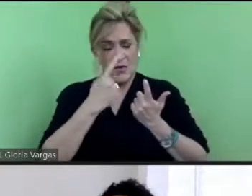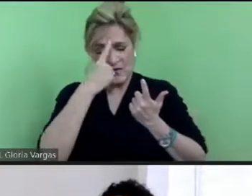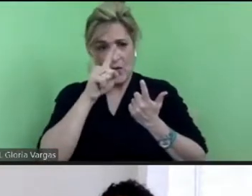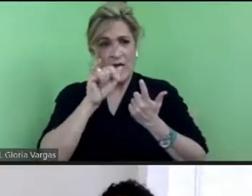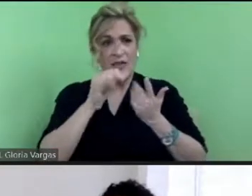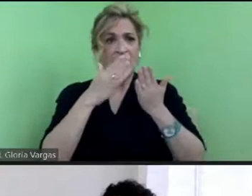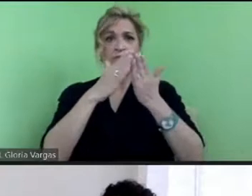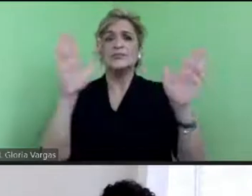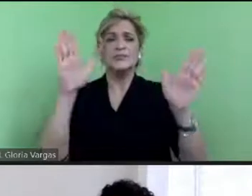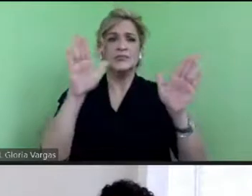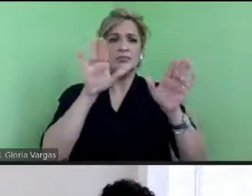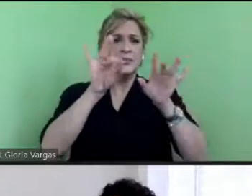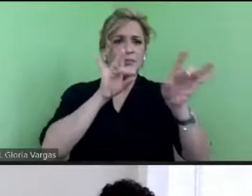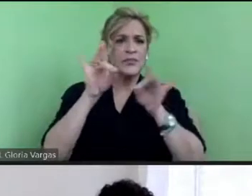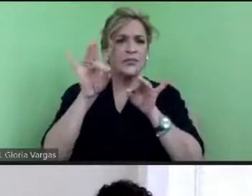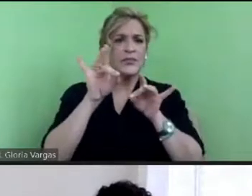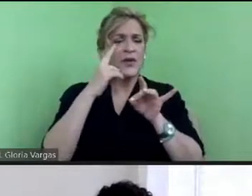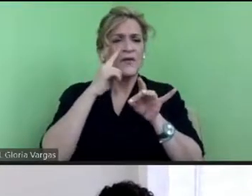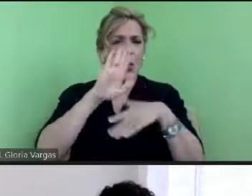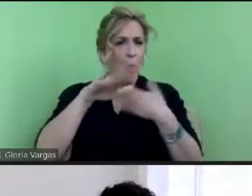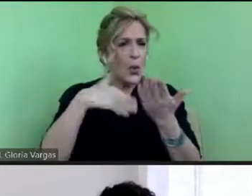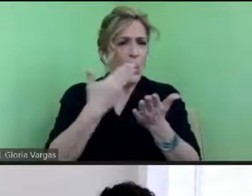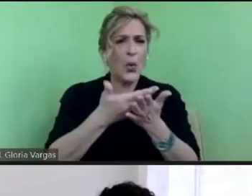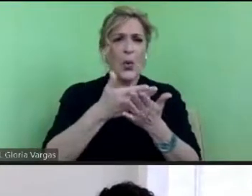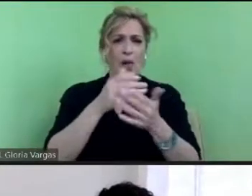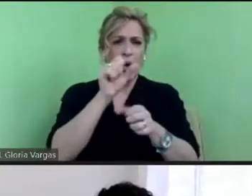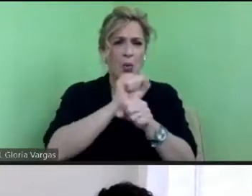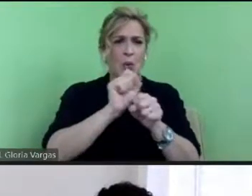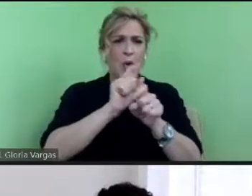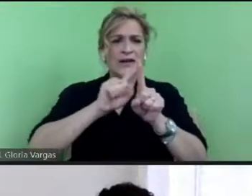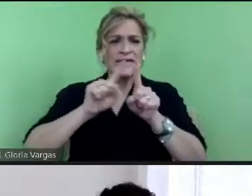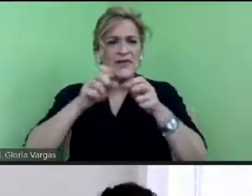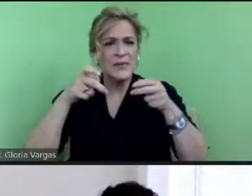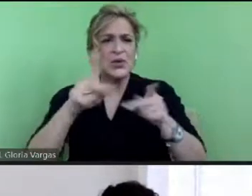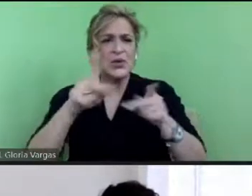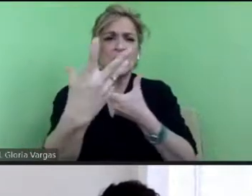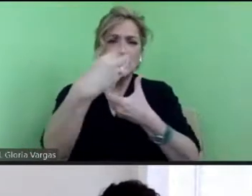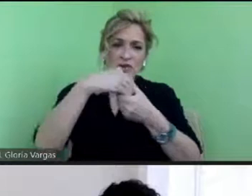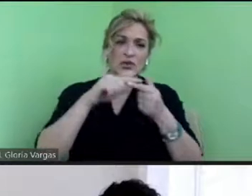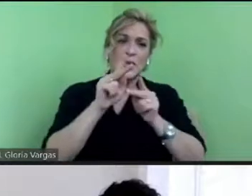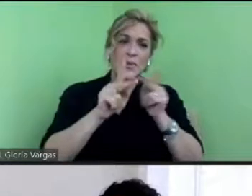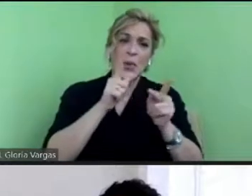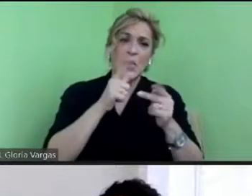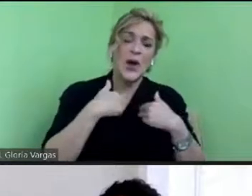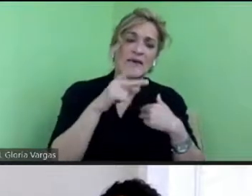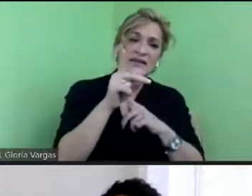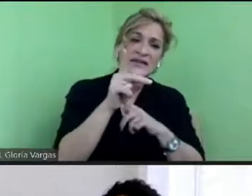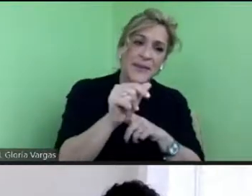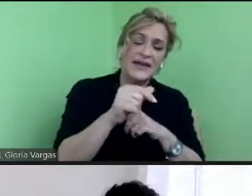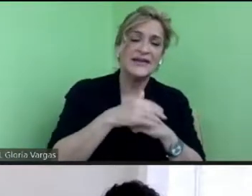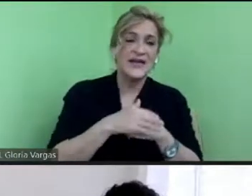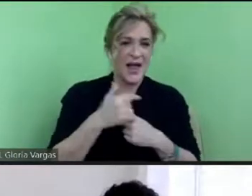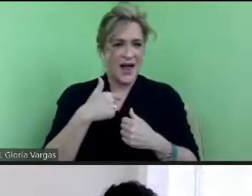and work environment that is open, inclusive, and accessible to persons with disabilities. I'm proud to be part of an